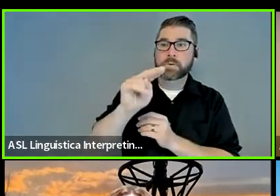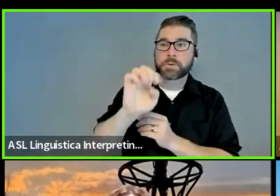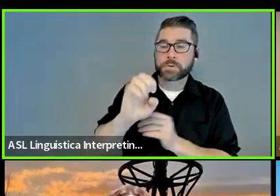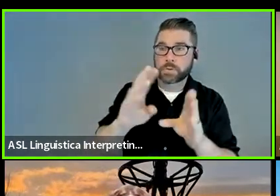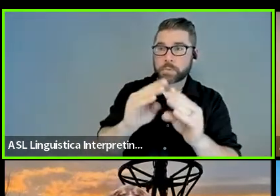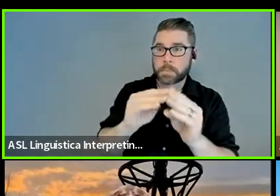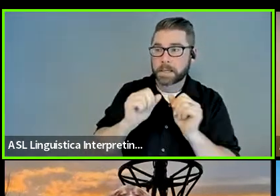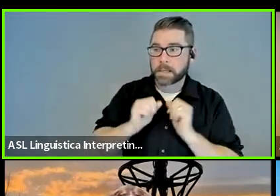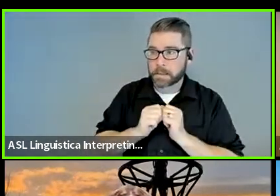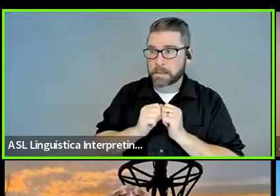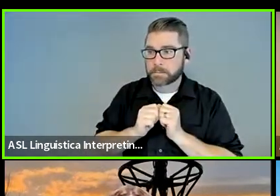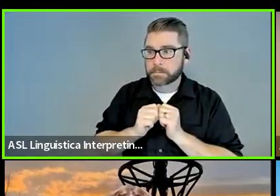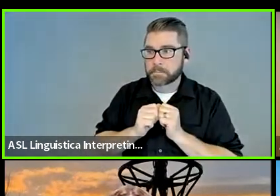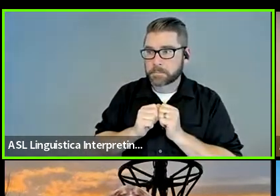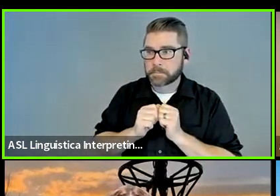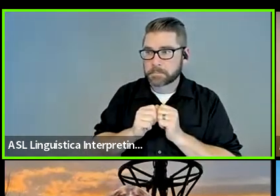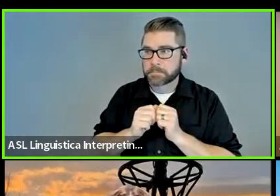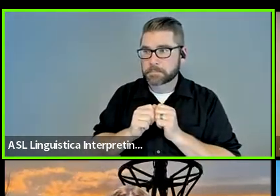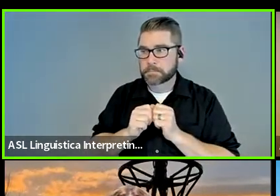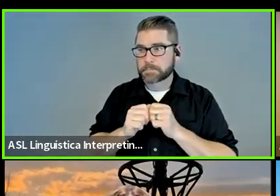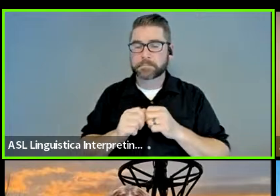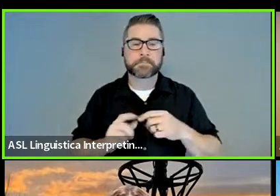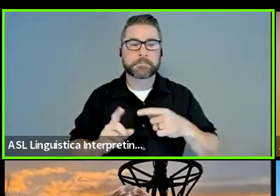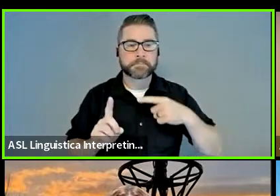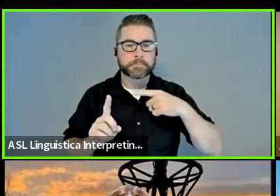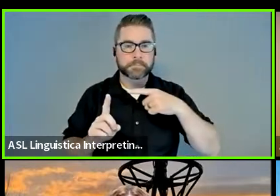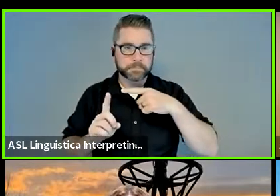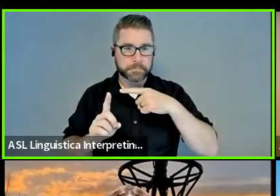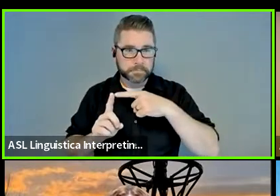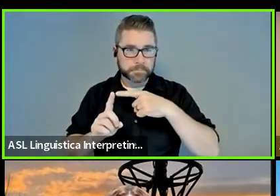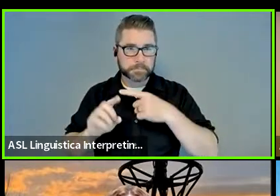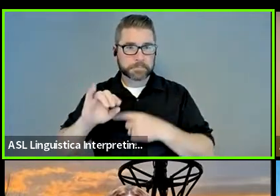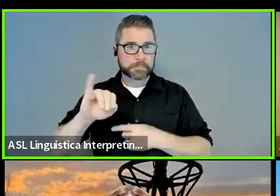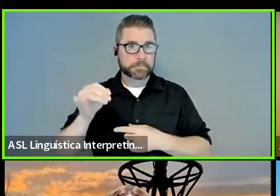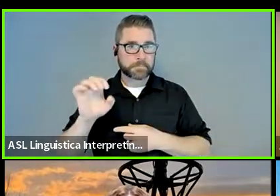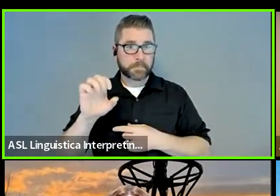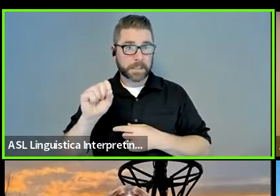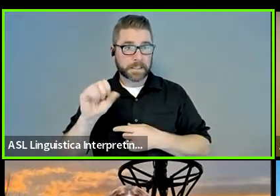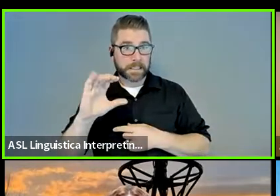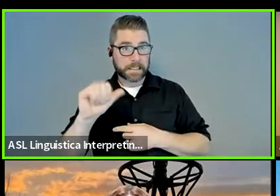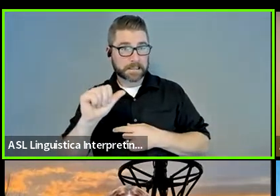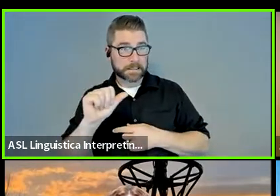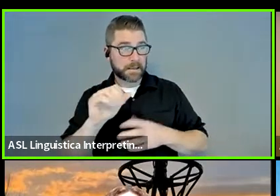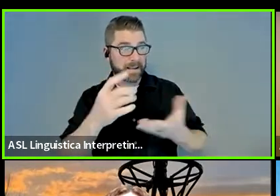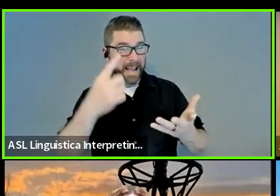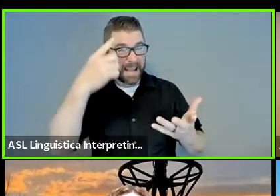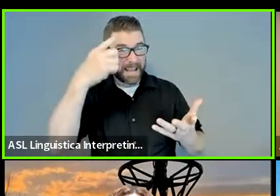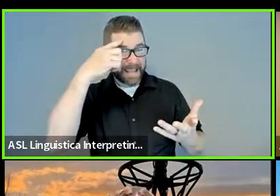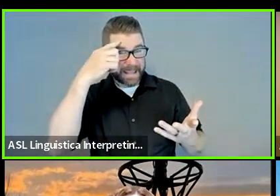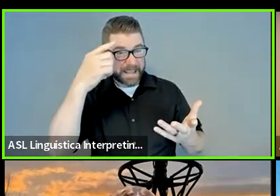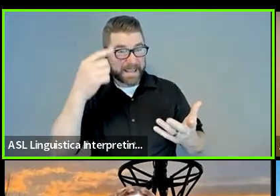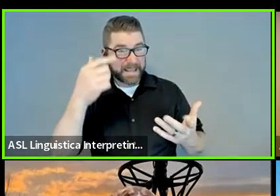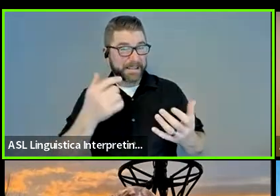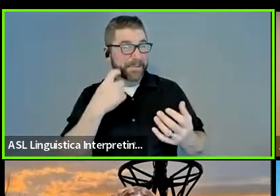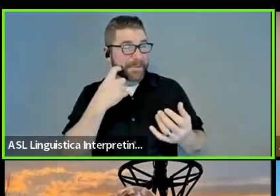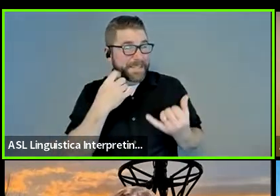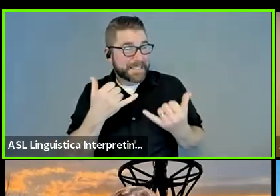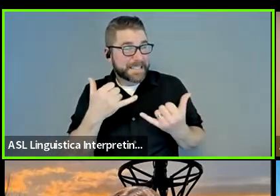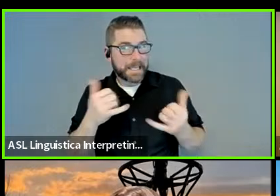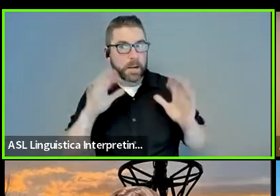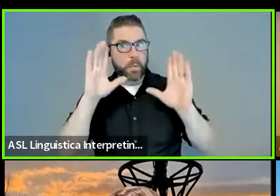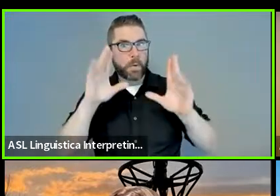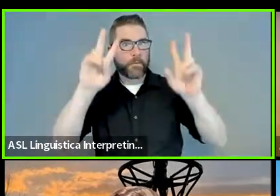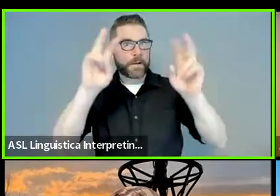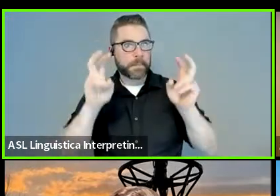all of the great topics we had today, I don't know that that makes sense any longer, but I wonder if